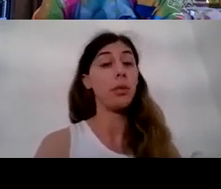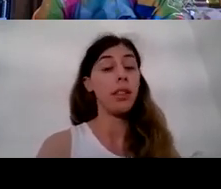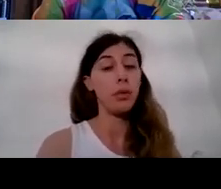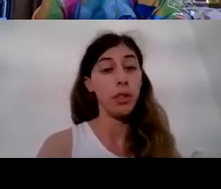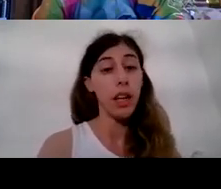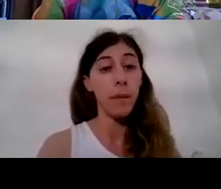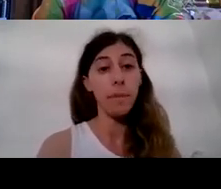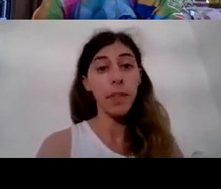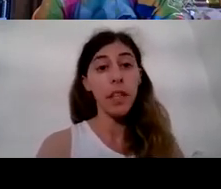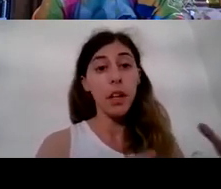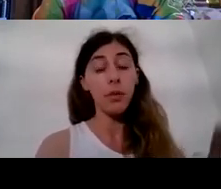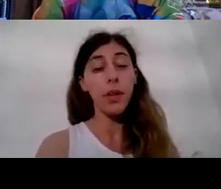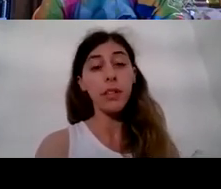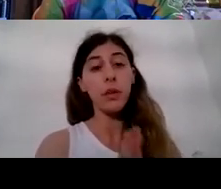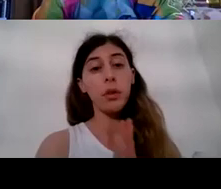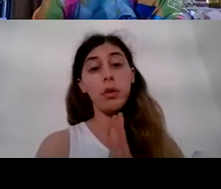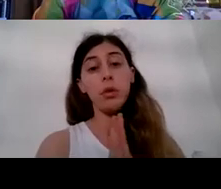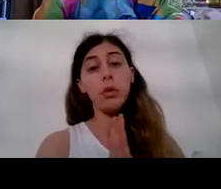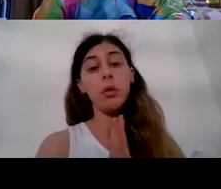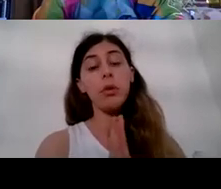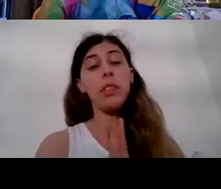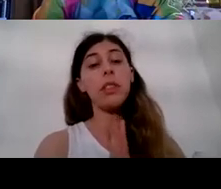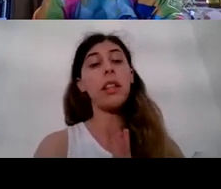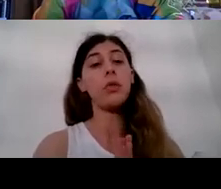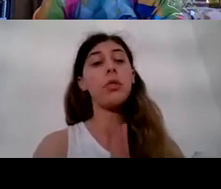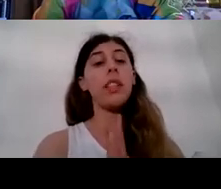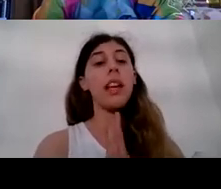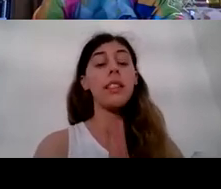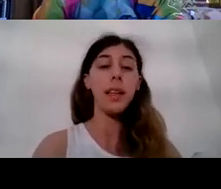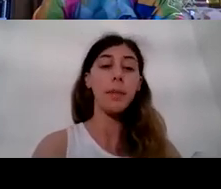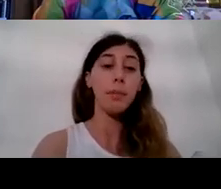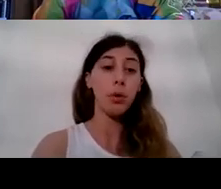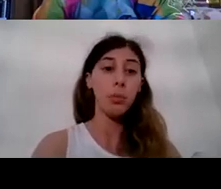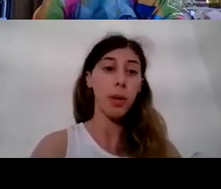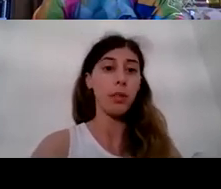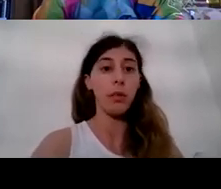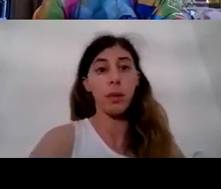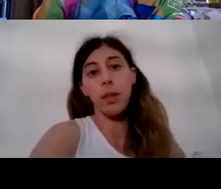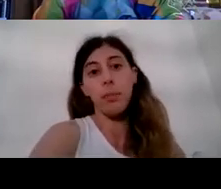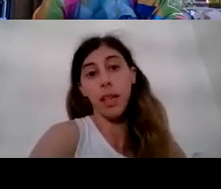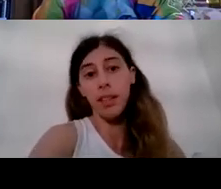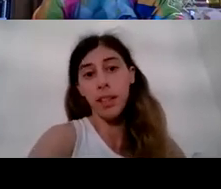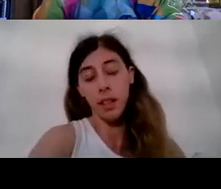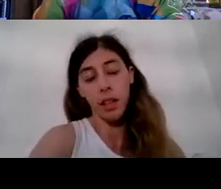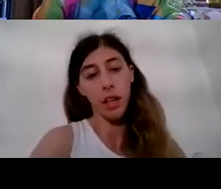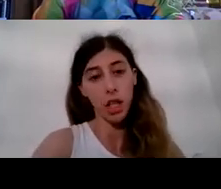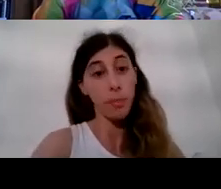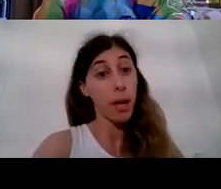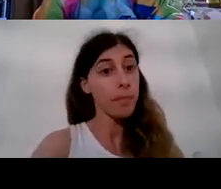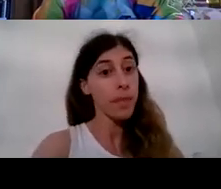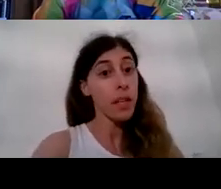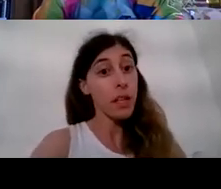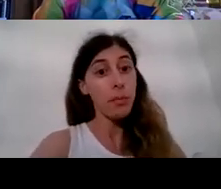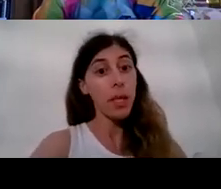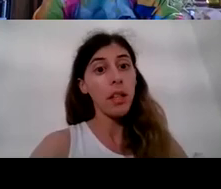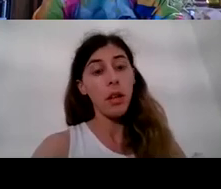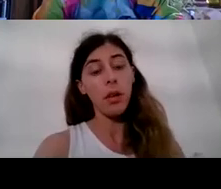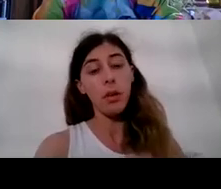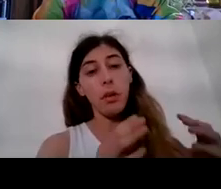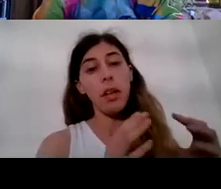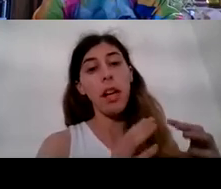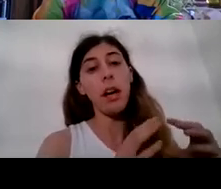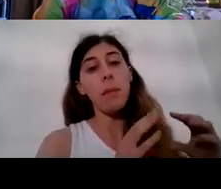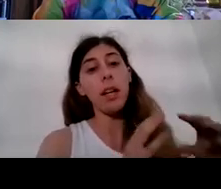that have to present claims because they need to pay for their